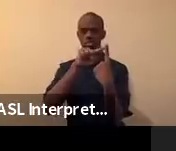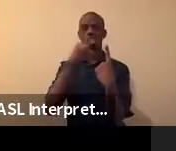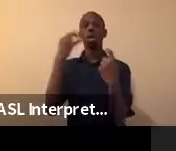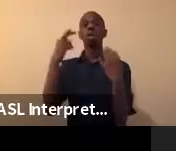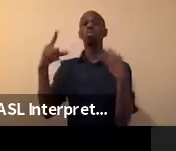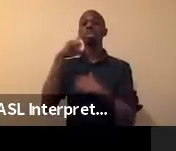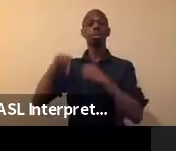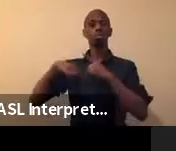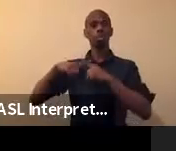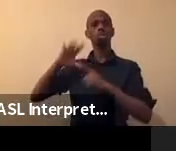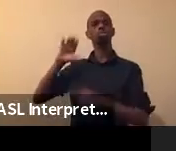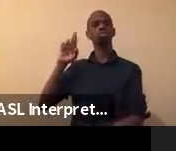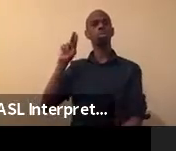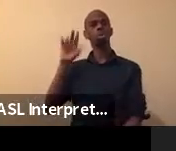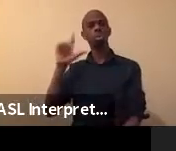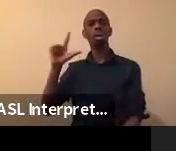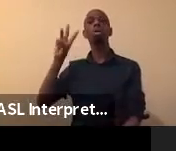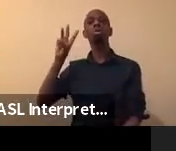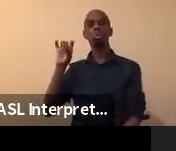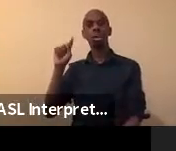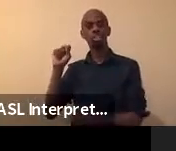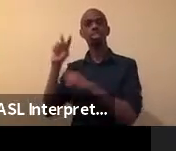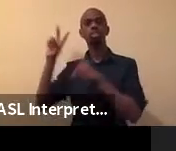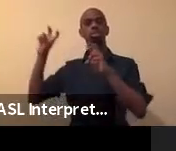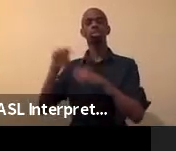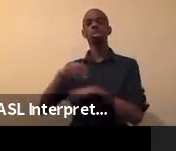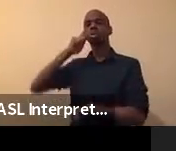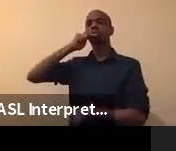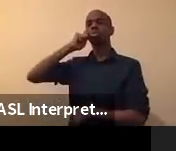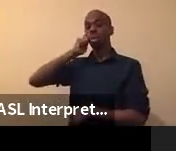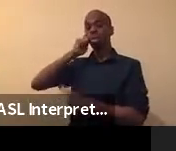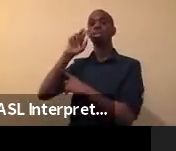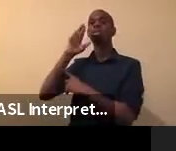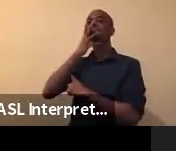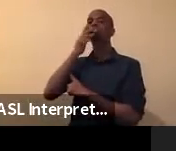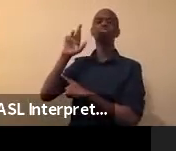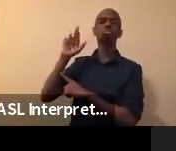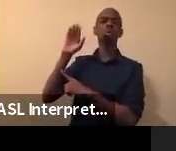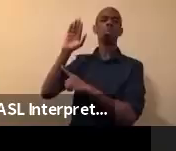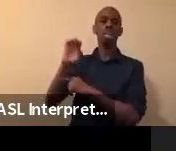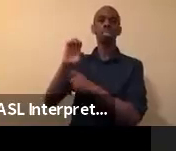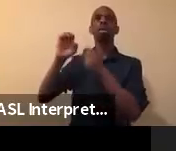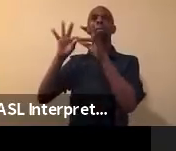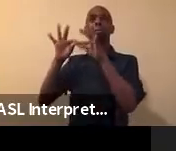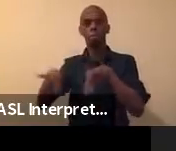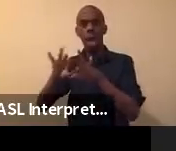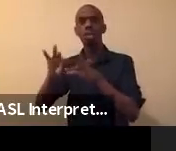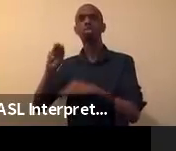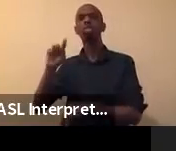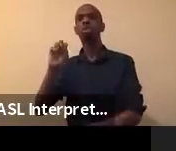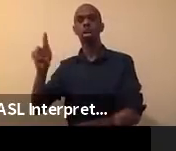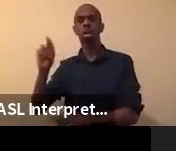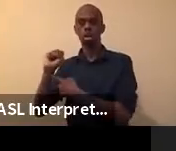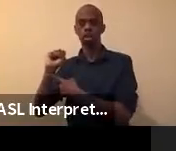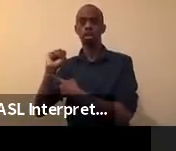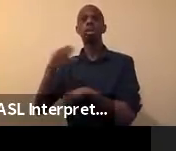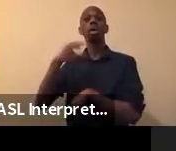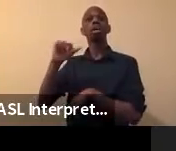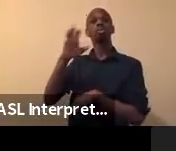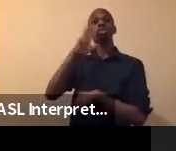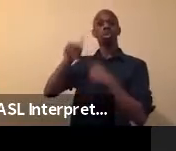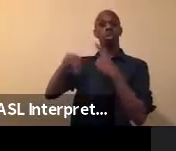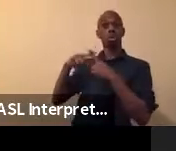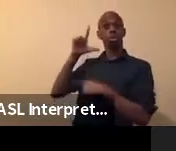Race Matters, the very beginning of, you know, the book, the first sentence is about, you know, the LA rebellion being a multiracial,